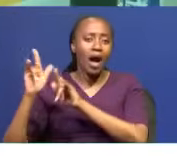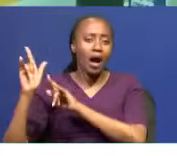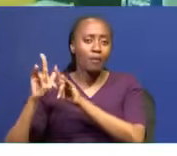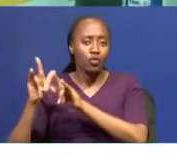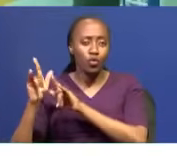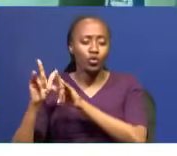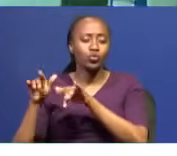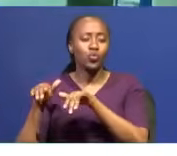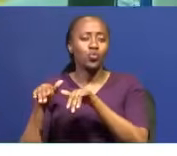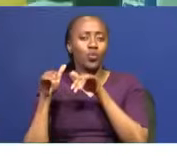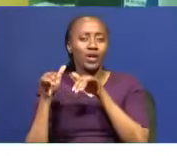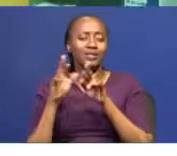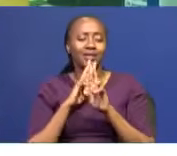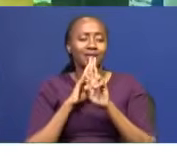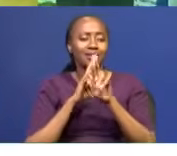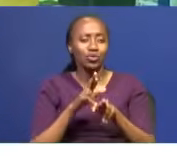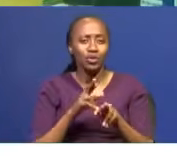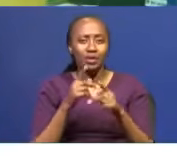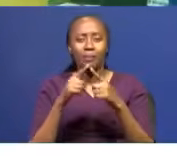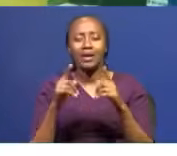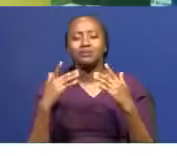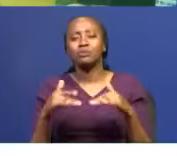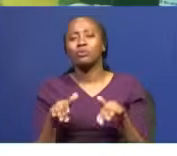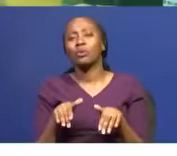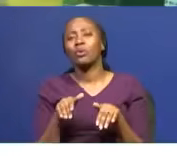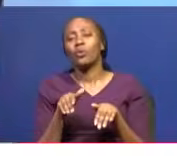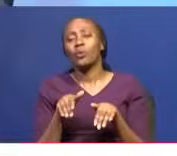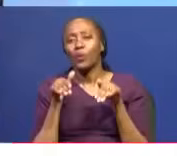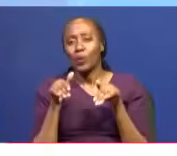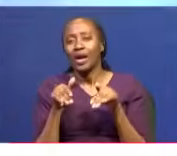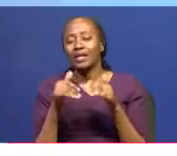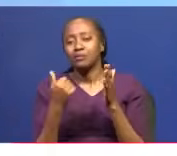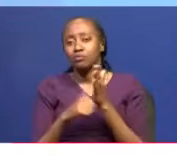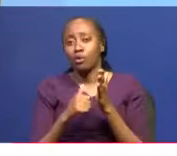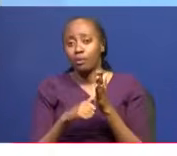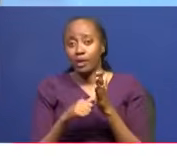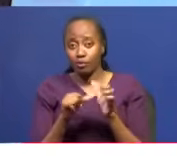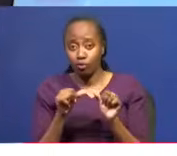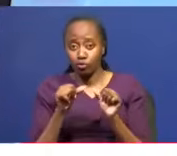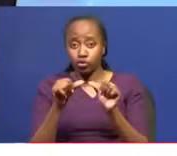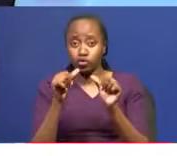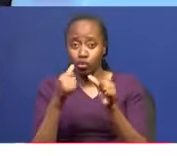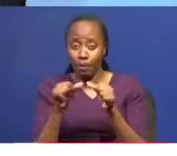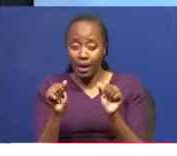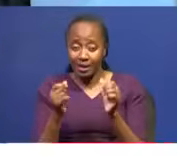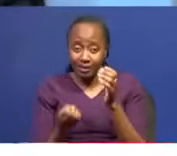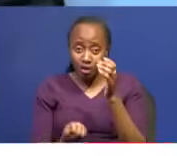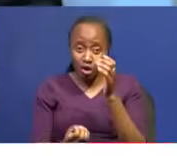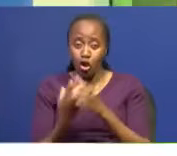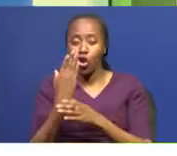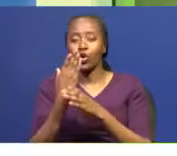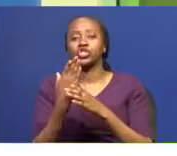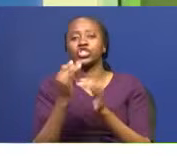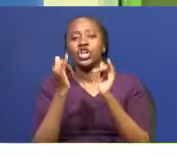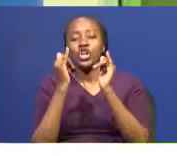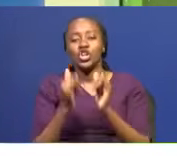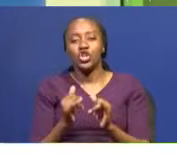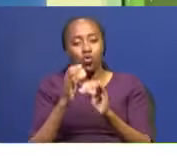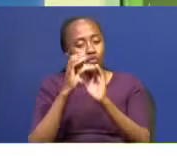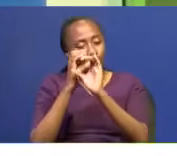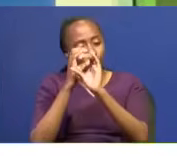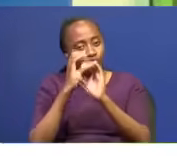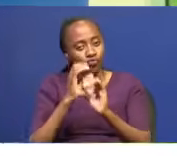as communities remained vulnerable. The Ministry of Health is promising change with the launch of an expanded polio laboratory at